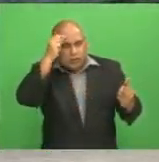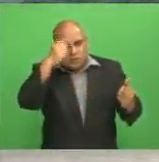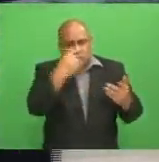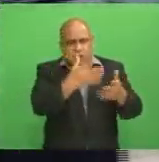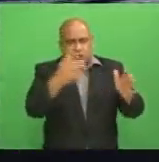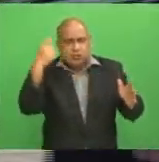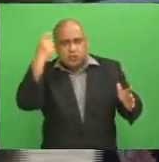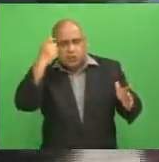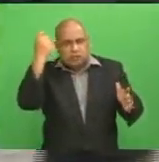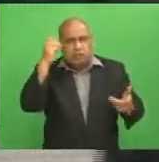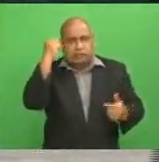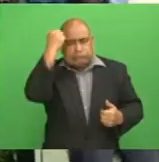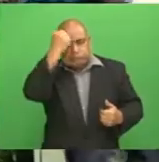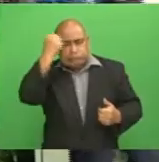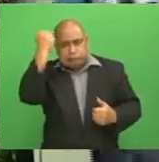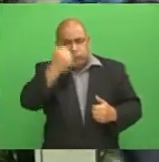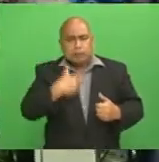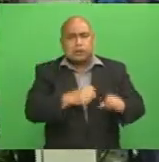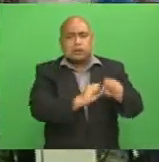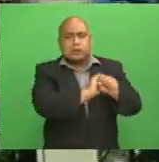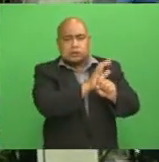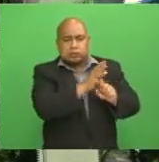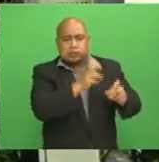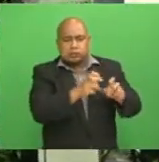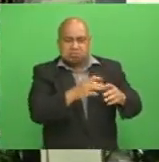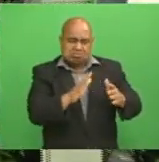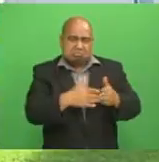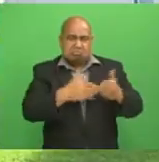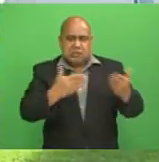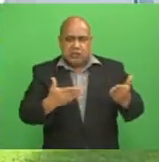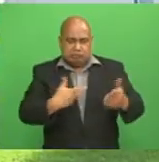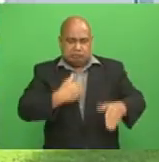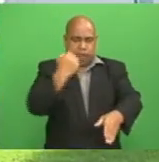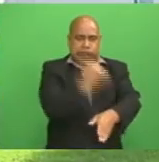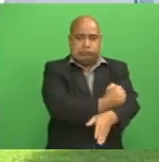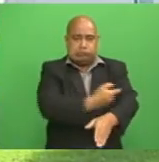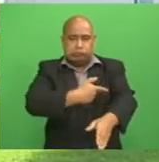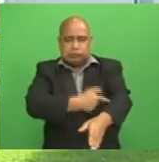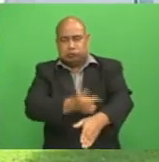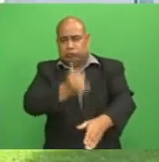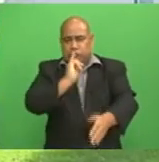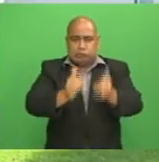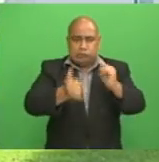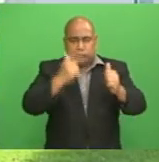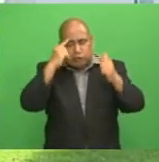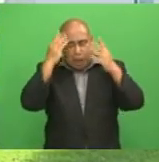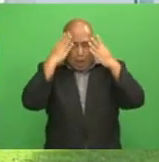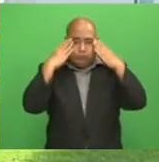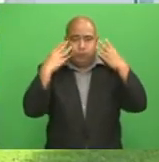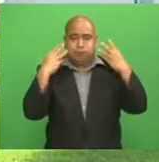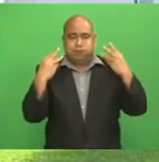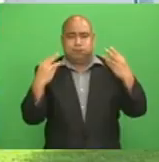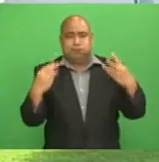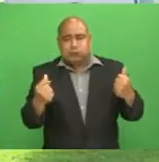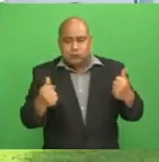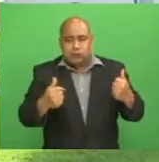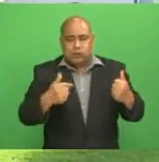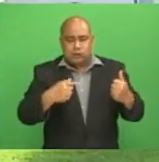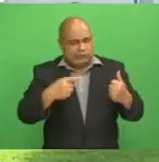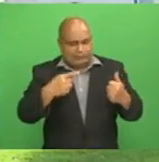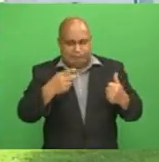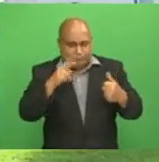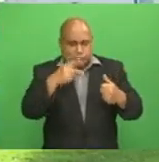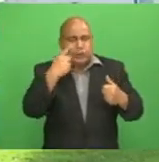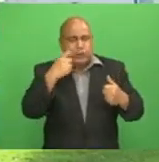and alcohol to try and relieve mental health issues. We need to find a way to talk about this in a healthy manner. So mental